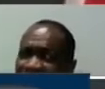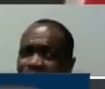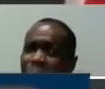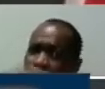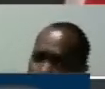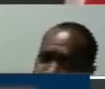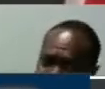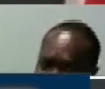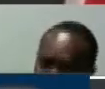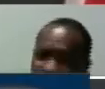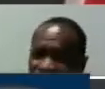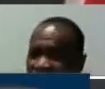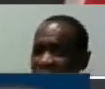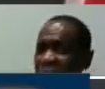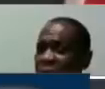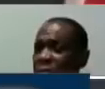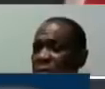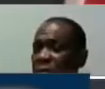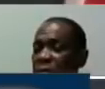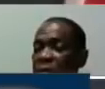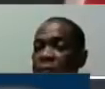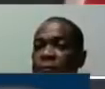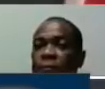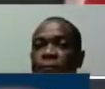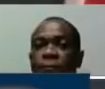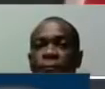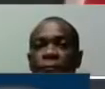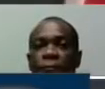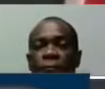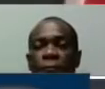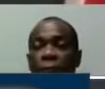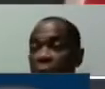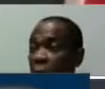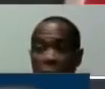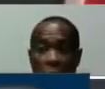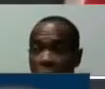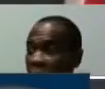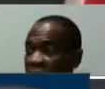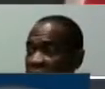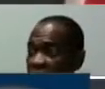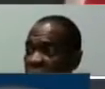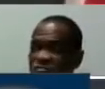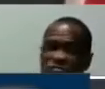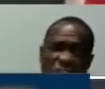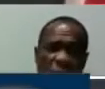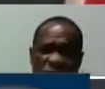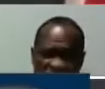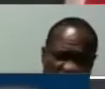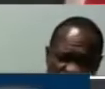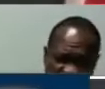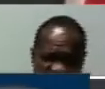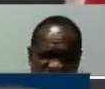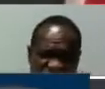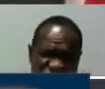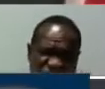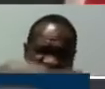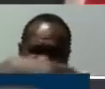So nobody's going to hold on anybody and inject them and force the Bill